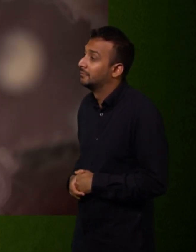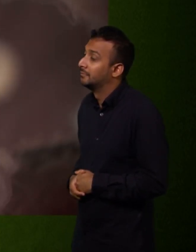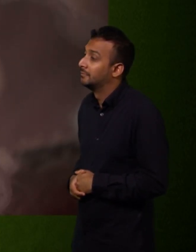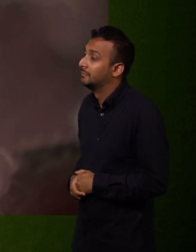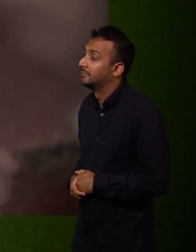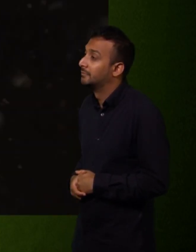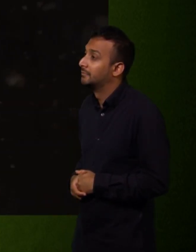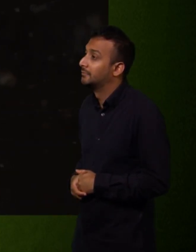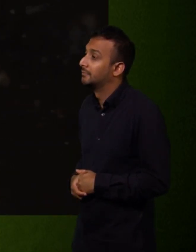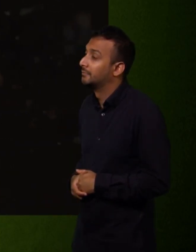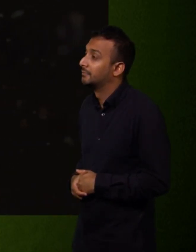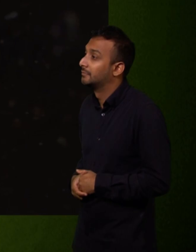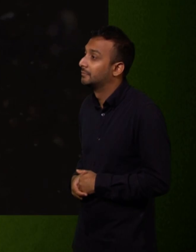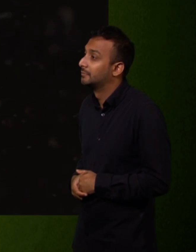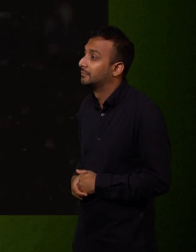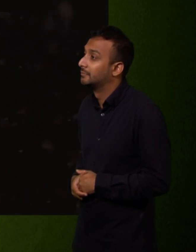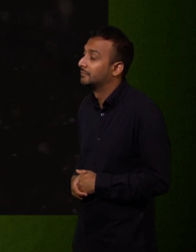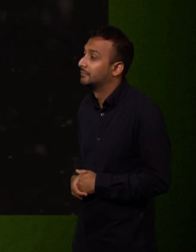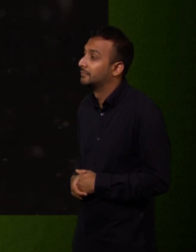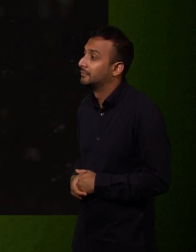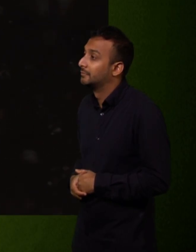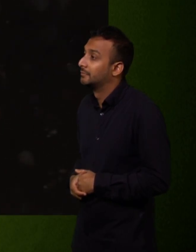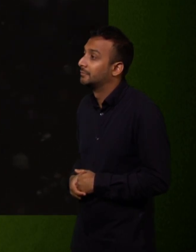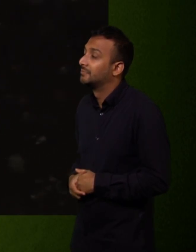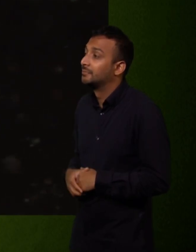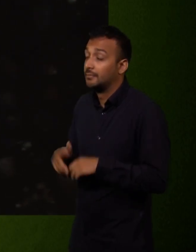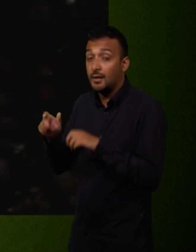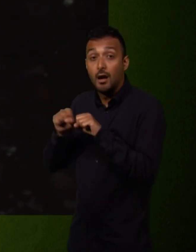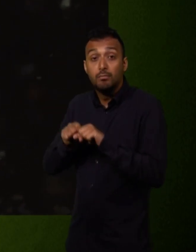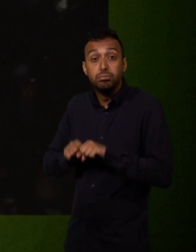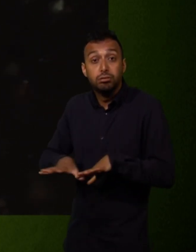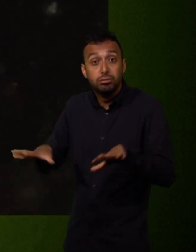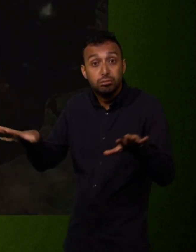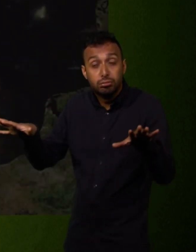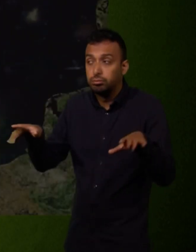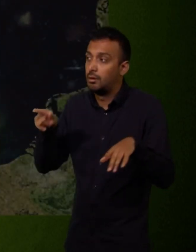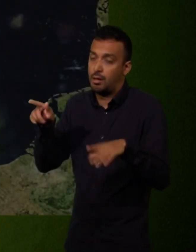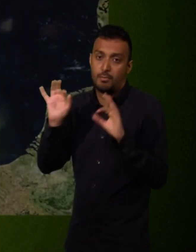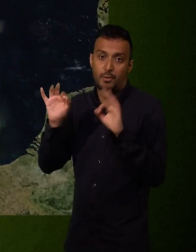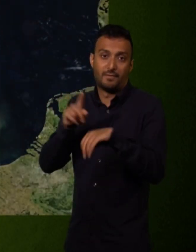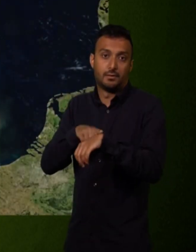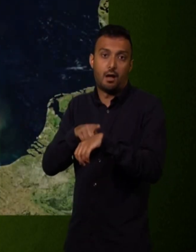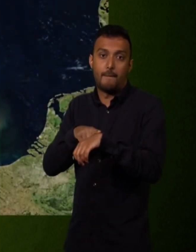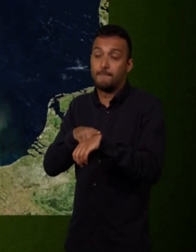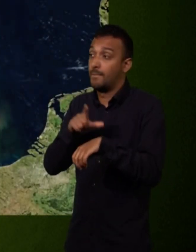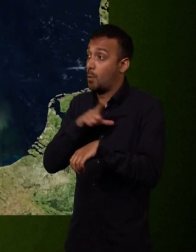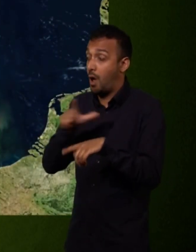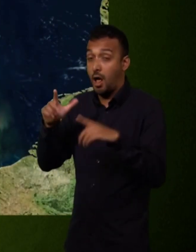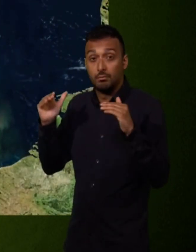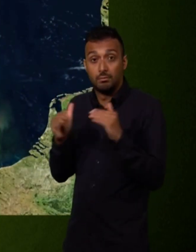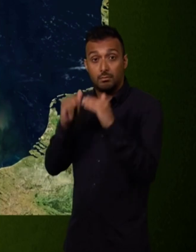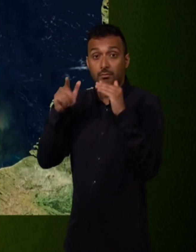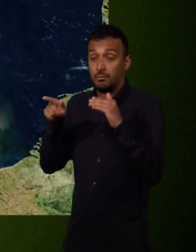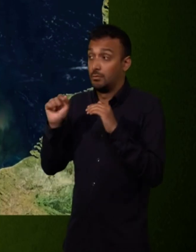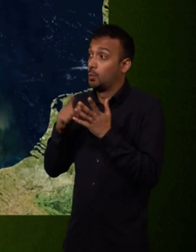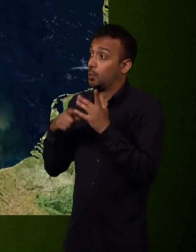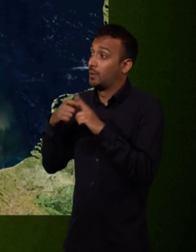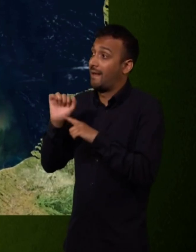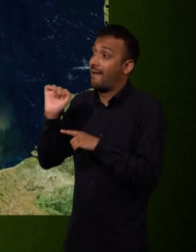Their dispersal is timed to perfection, to coincide with the UK's springtime plankton bloom.